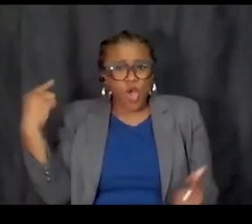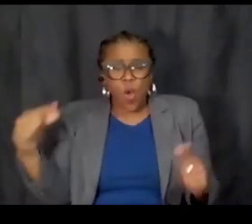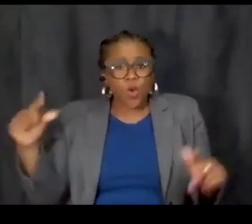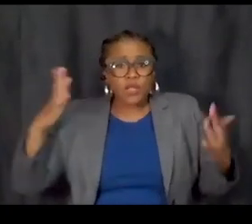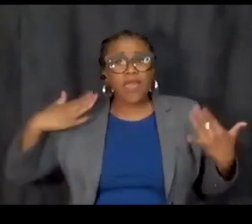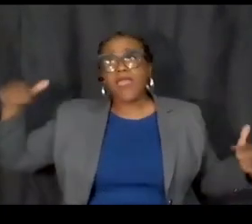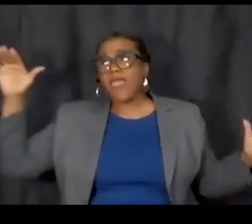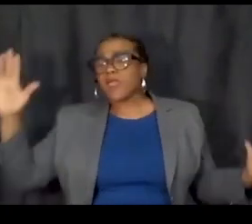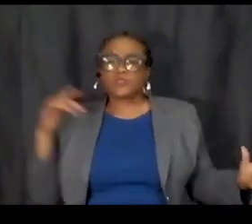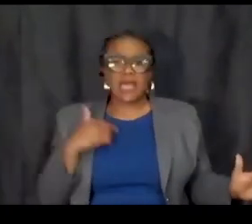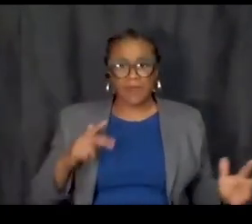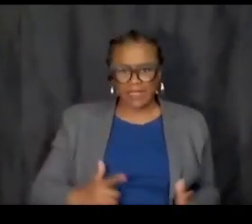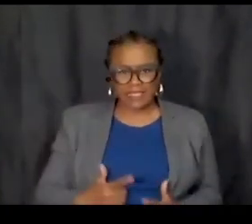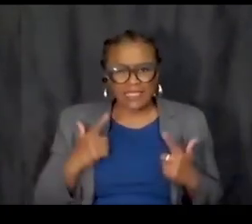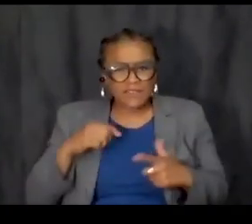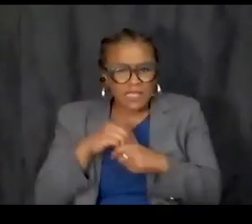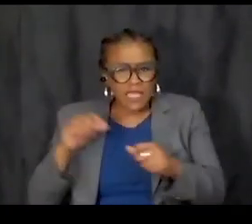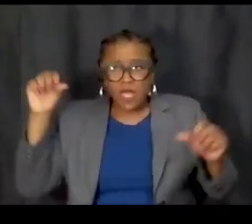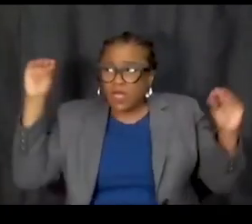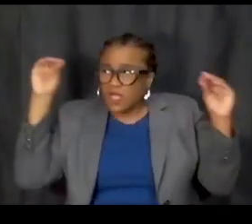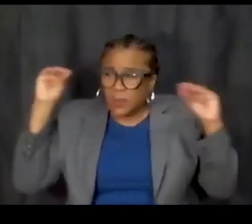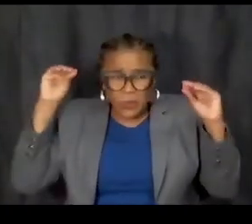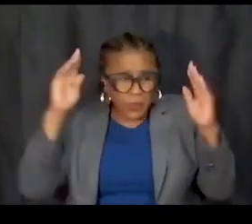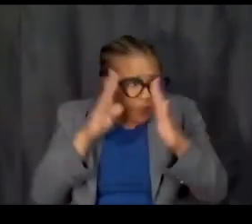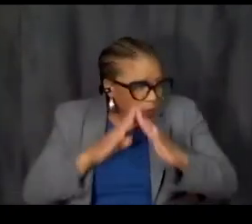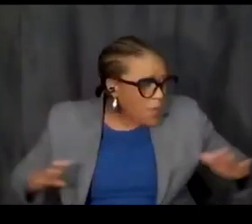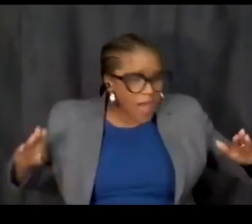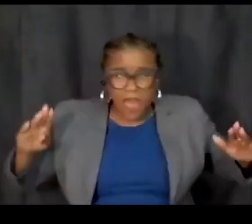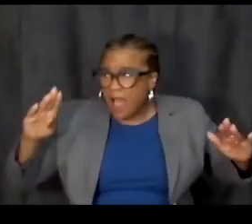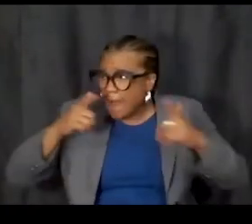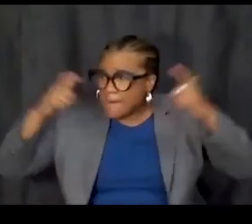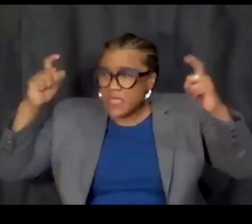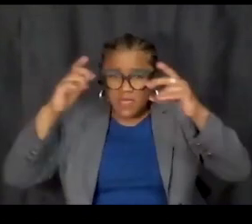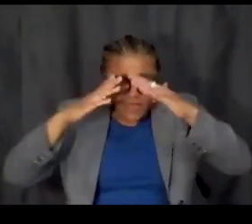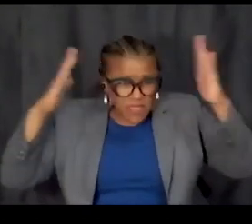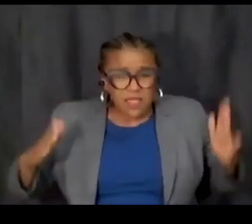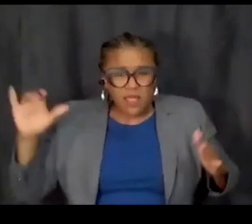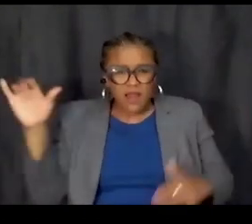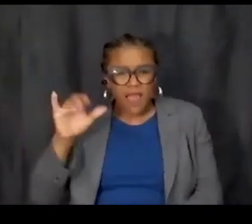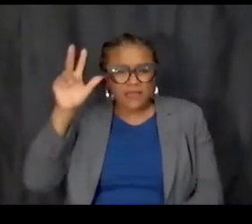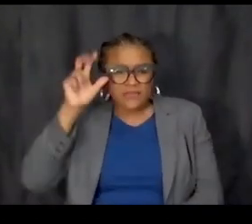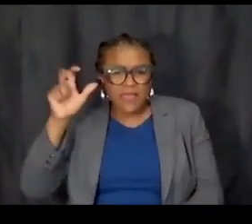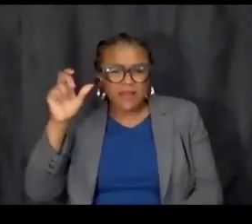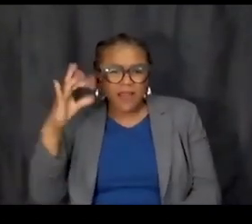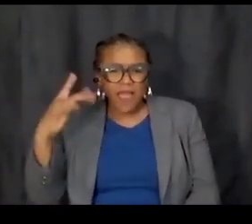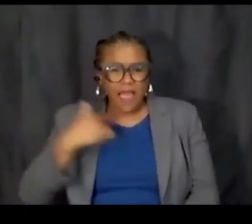palace where the doorbell is called Satan Light, and I am able to answer.